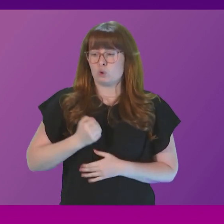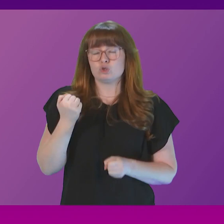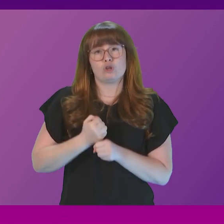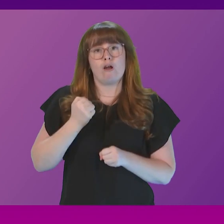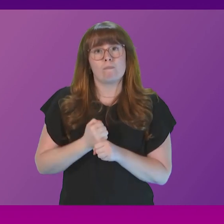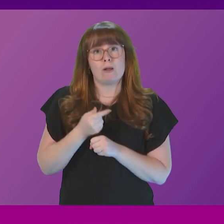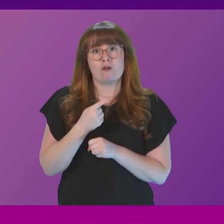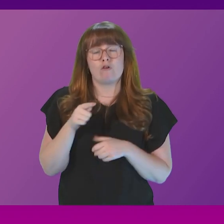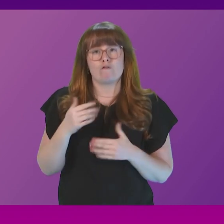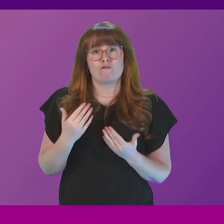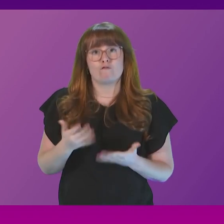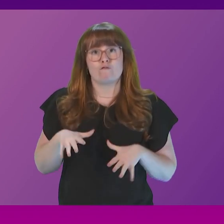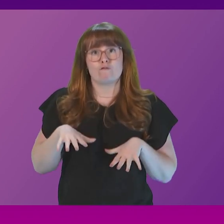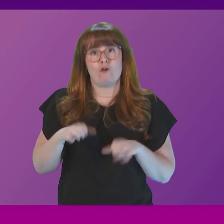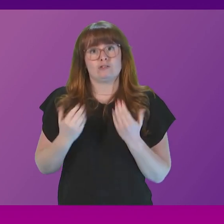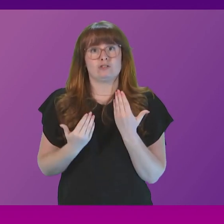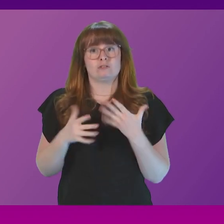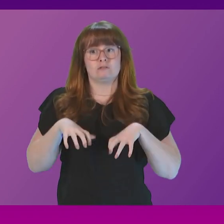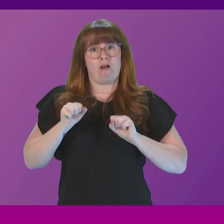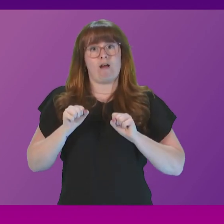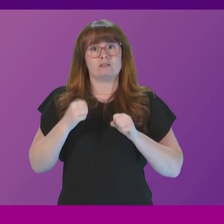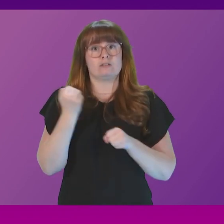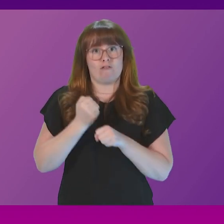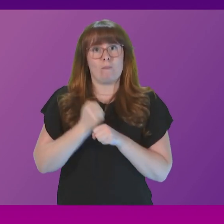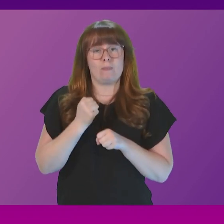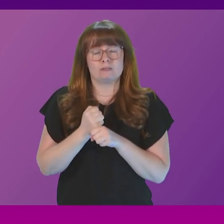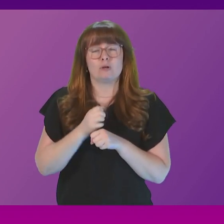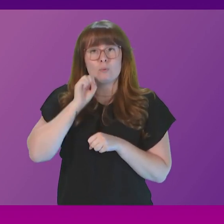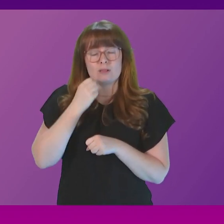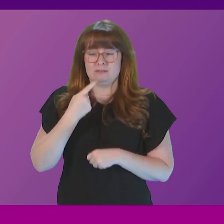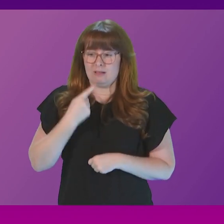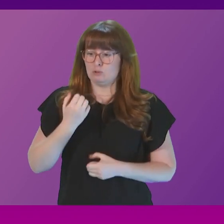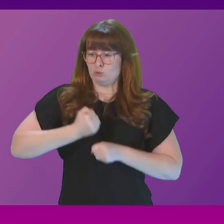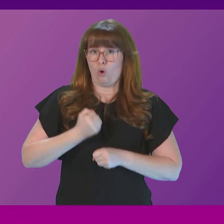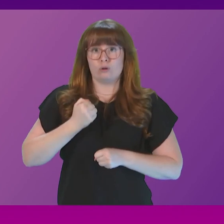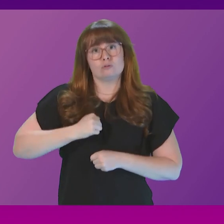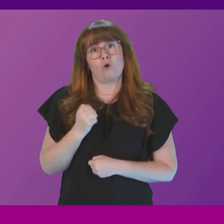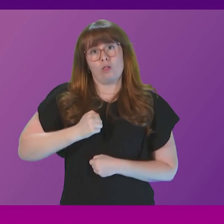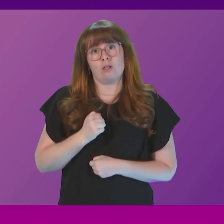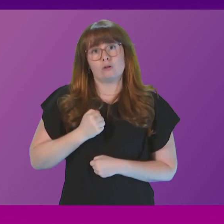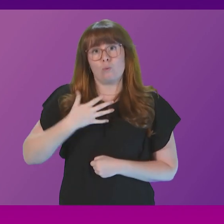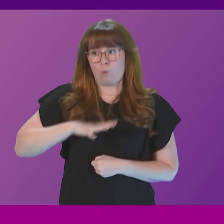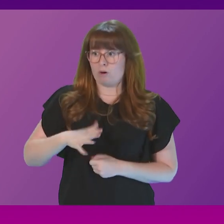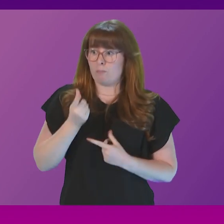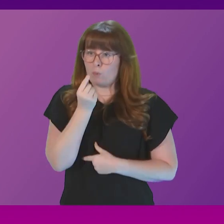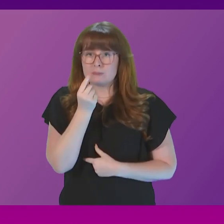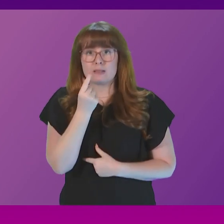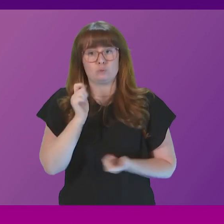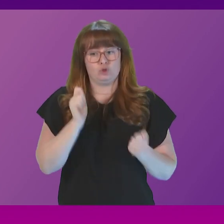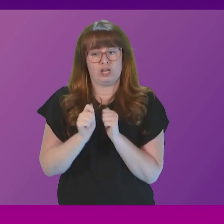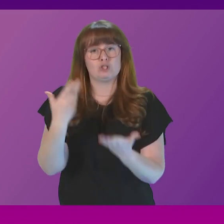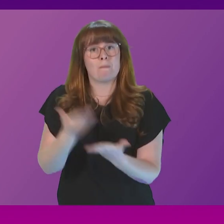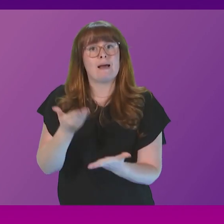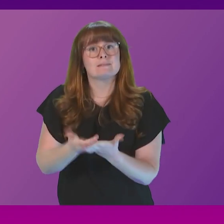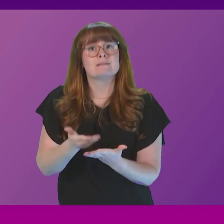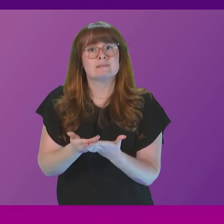Fresh Start document states that the Government will support Police Scotland to have the capacity to respond to changing demands.